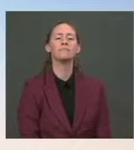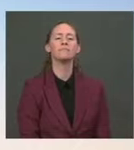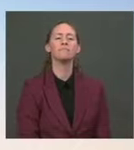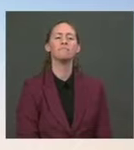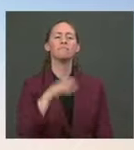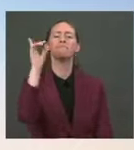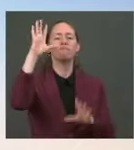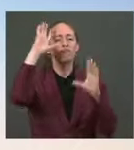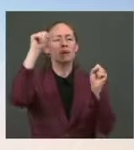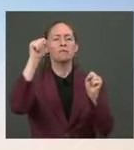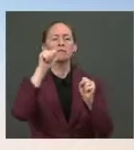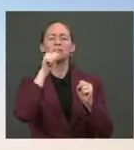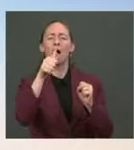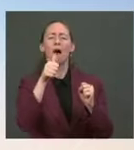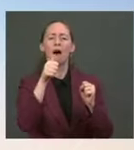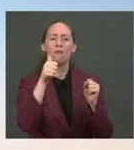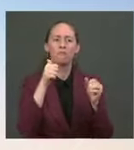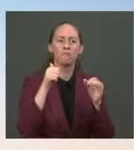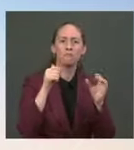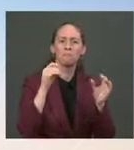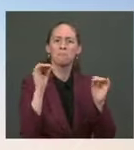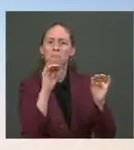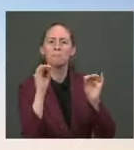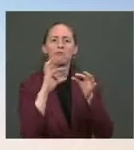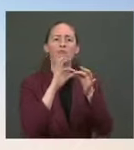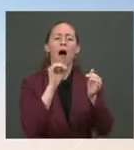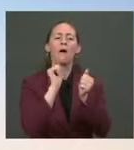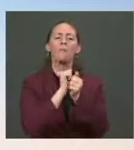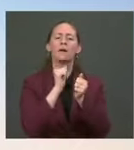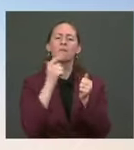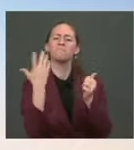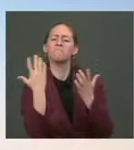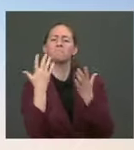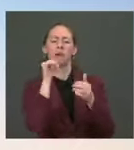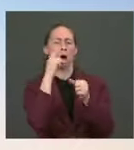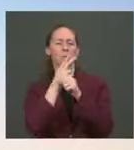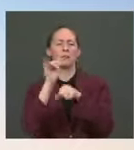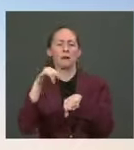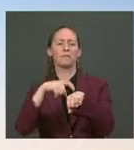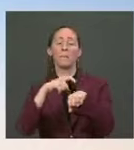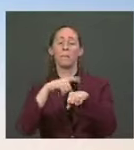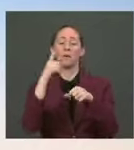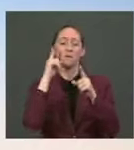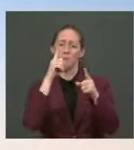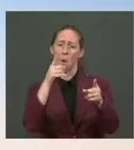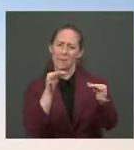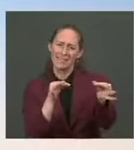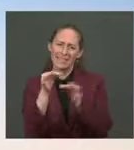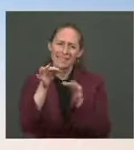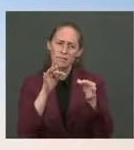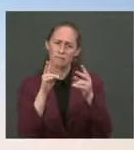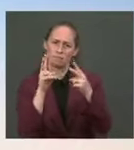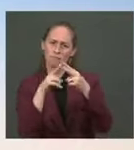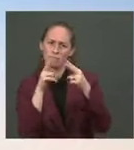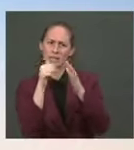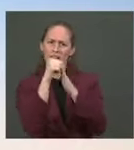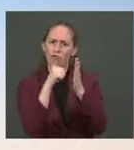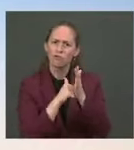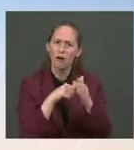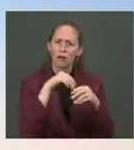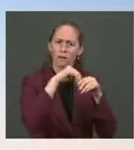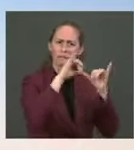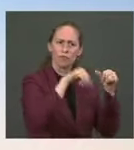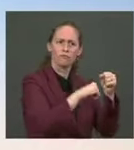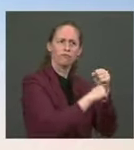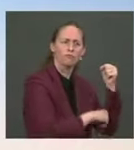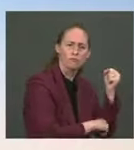is going there to make the case for how these two packages can help the American people. He'll, of course, answer questions, and I'm sure that will be a part of